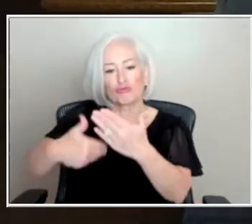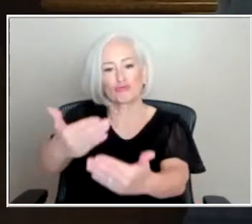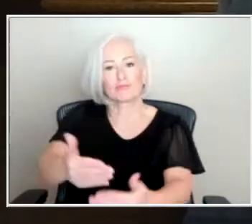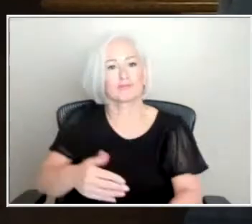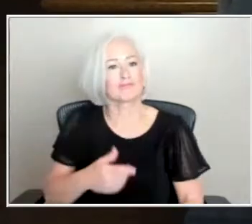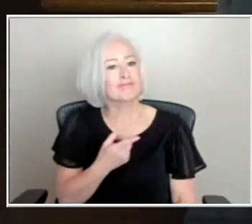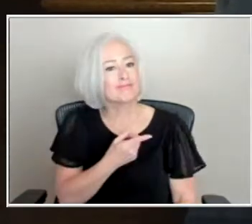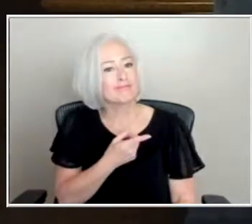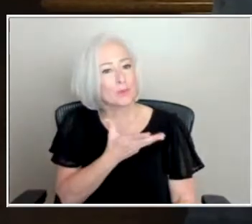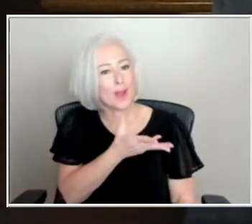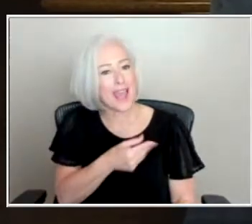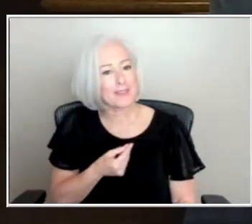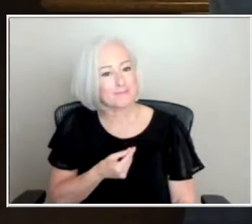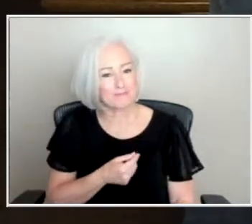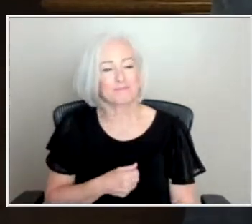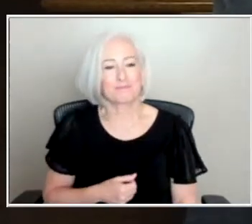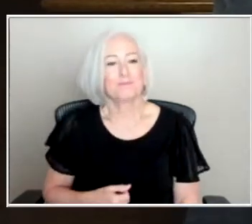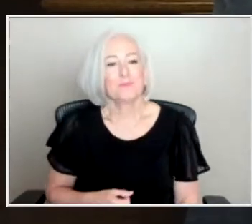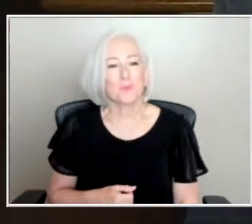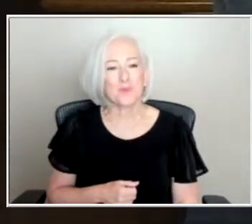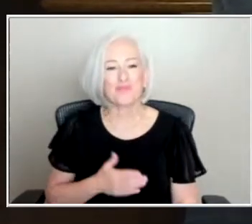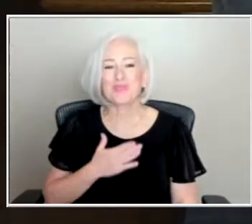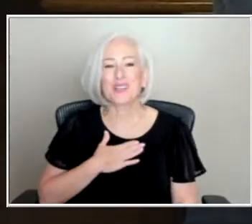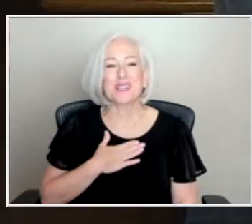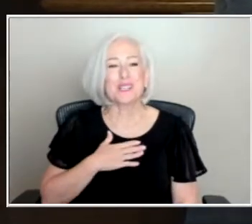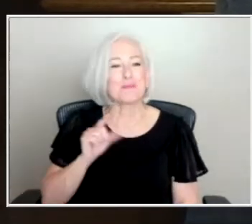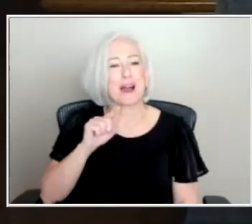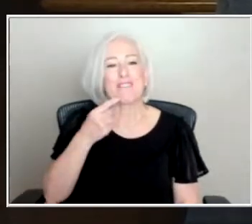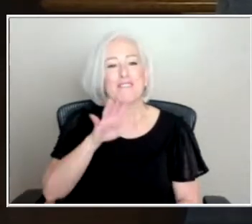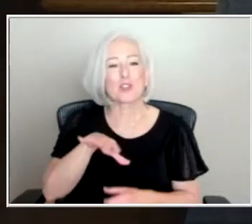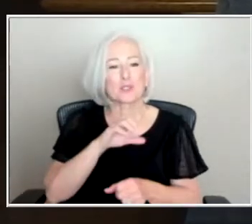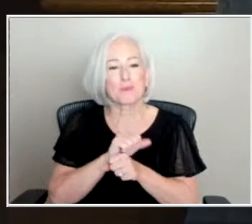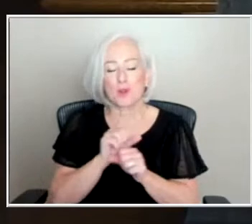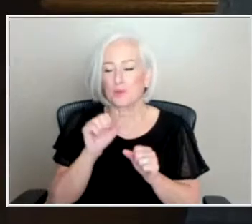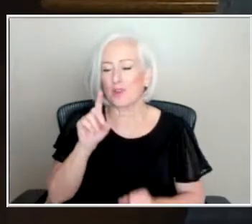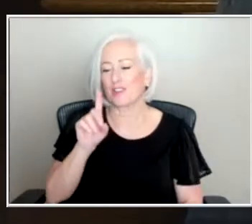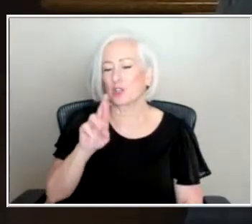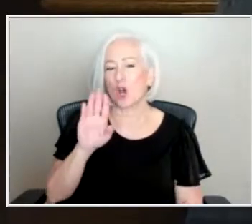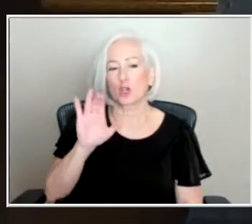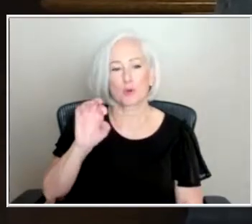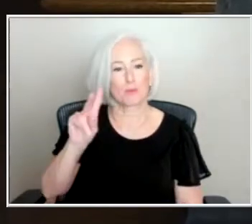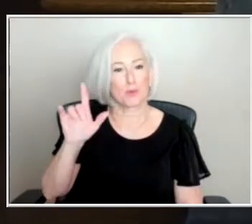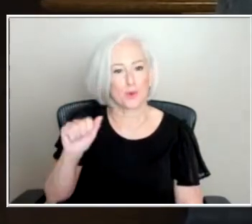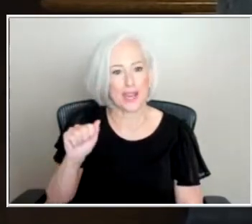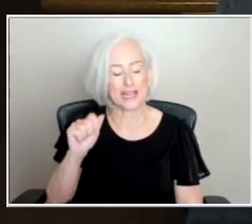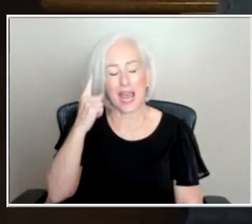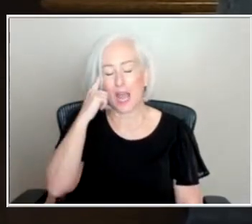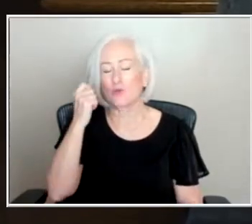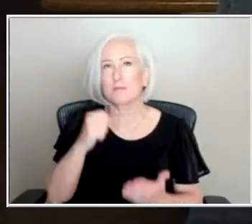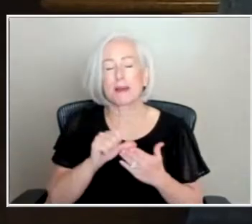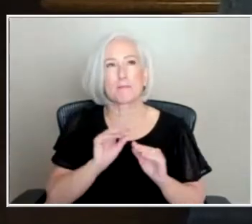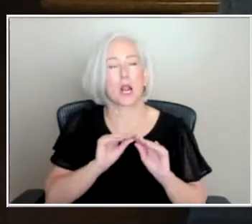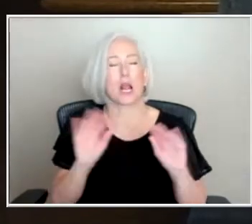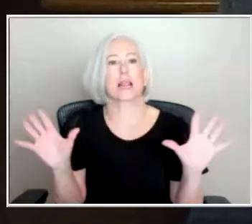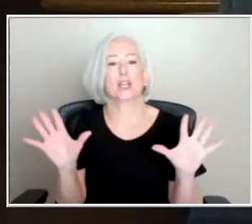to add? My first appointment with Dr. Branda was, I remember it clear as day. We were